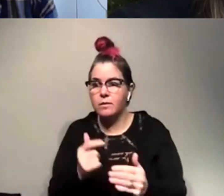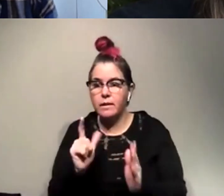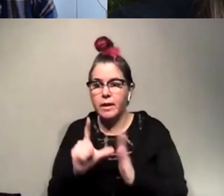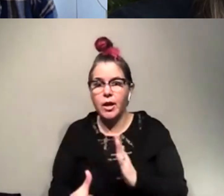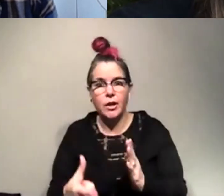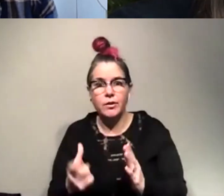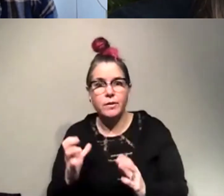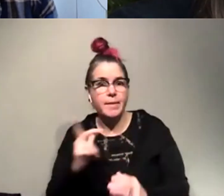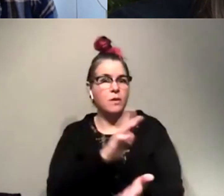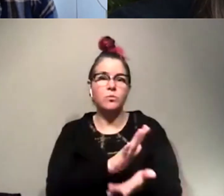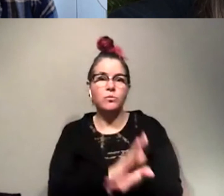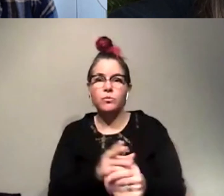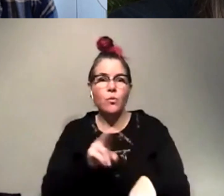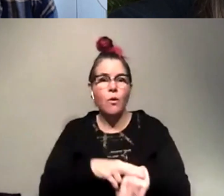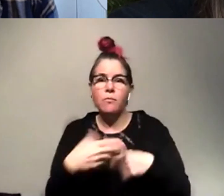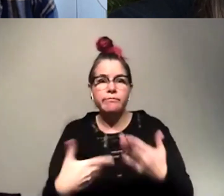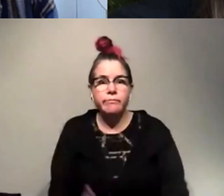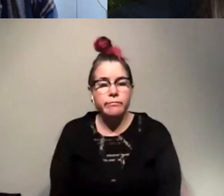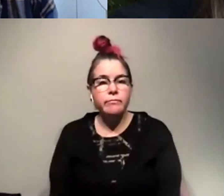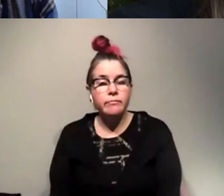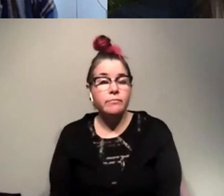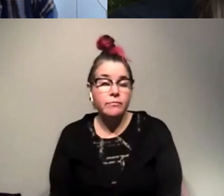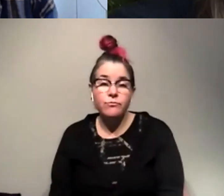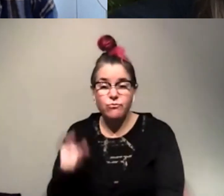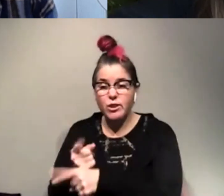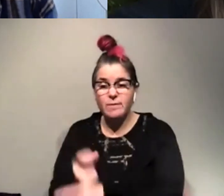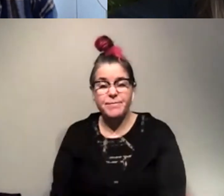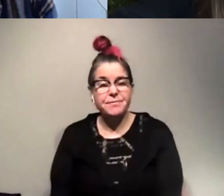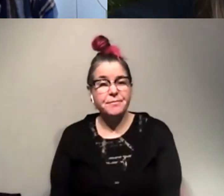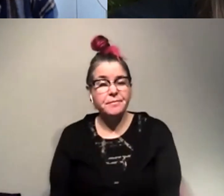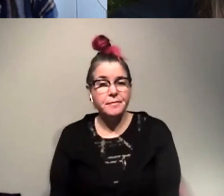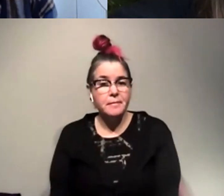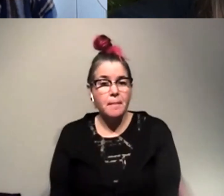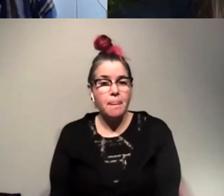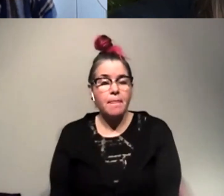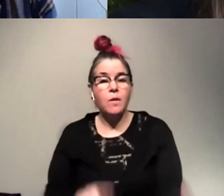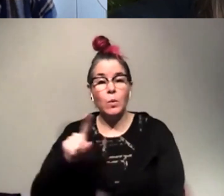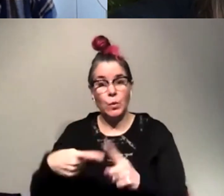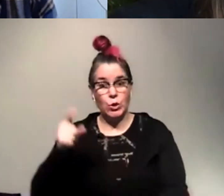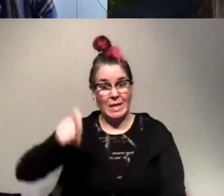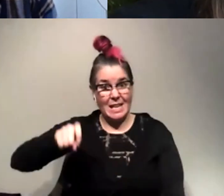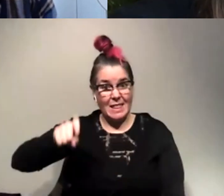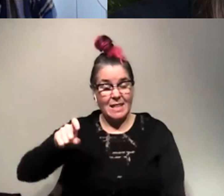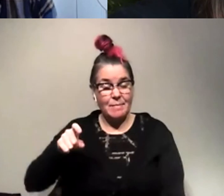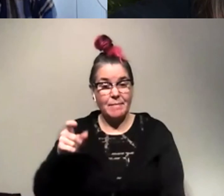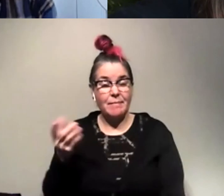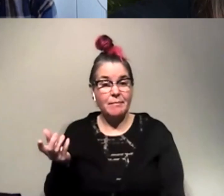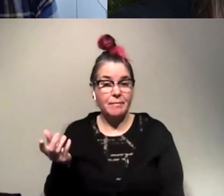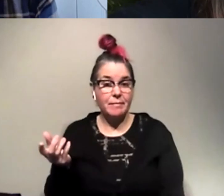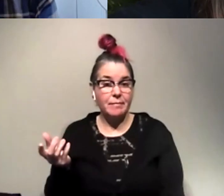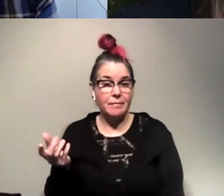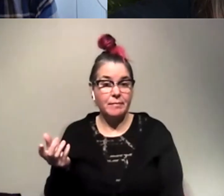back at school. Right. Yeah. And I mean, when you need them, you know, when